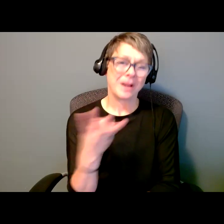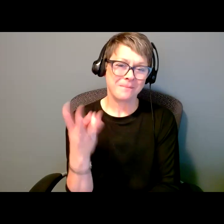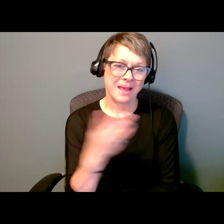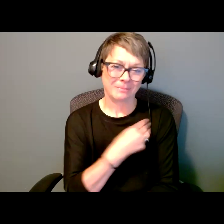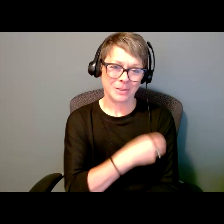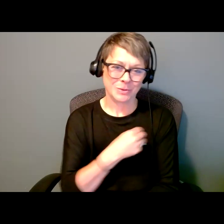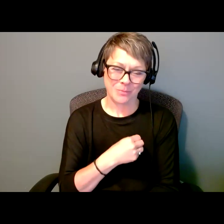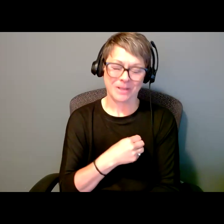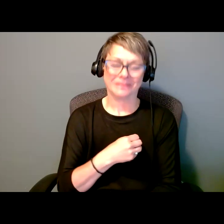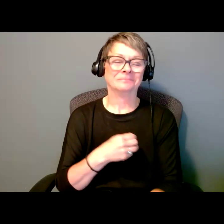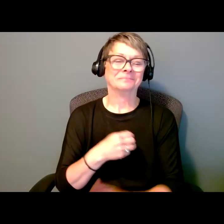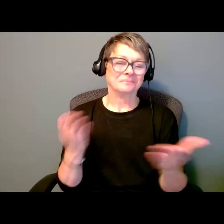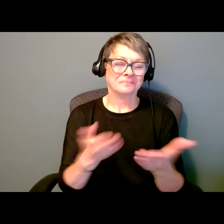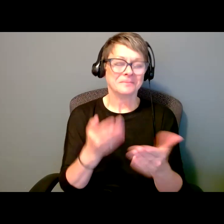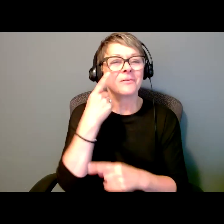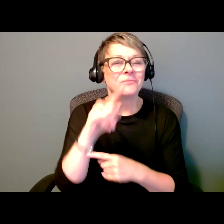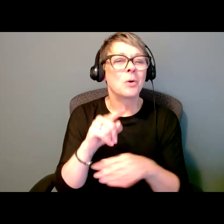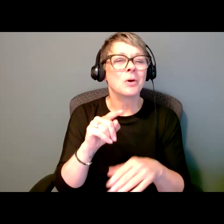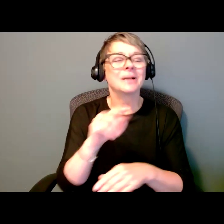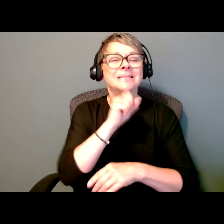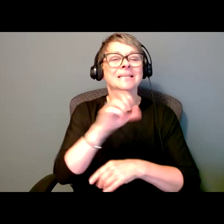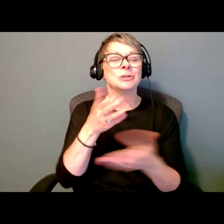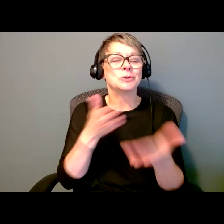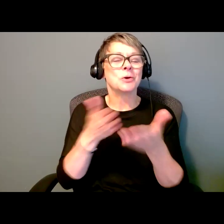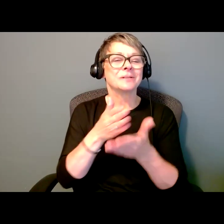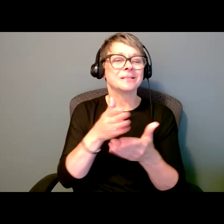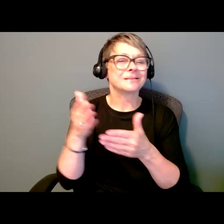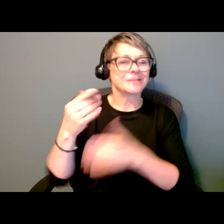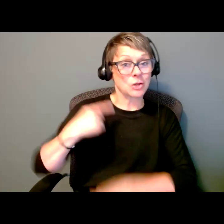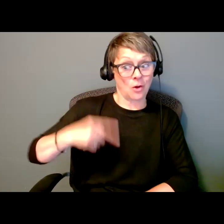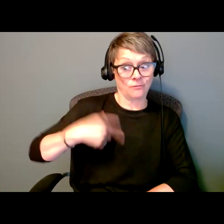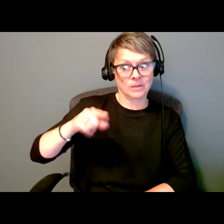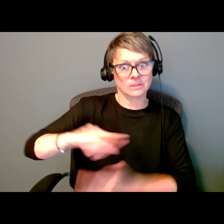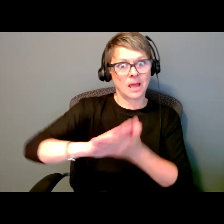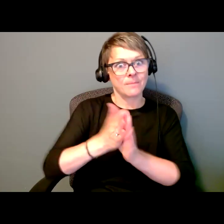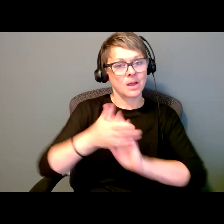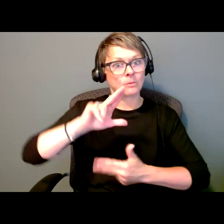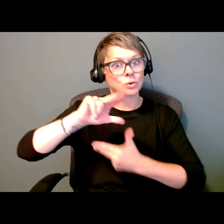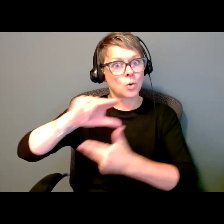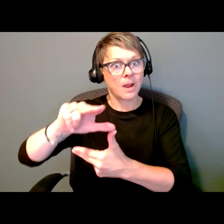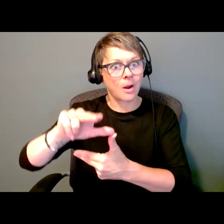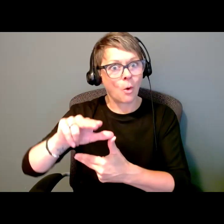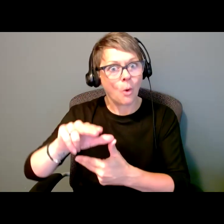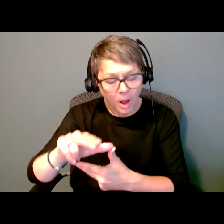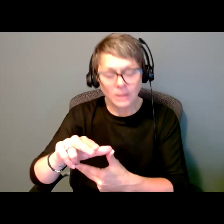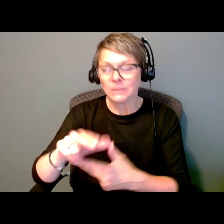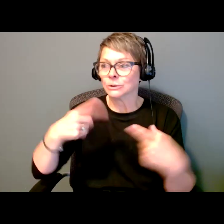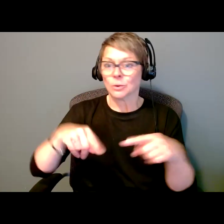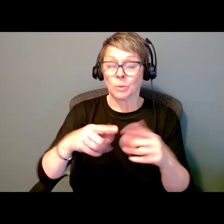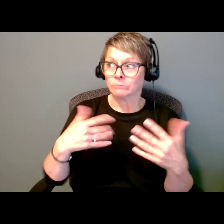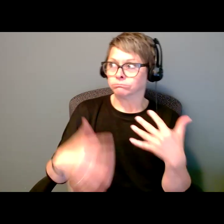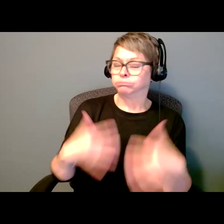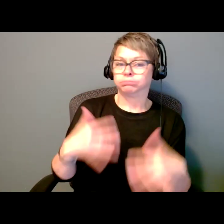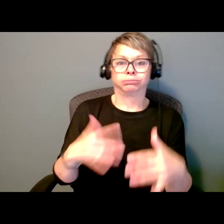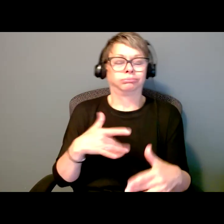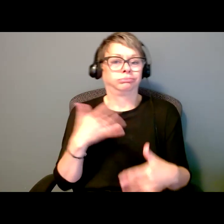a community-based senior services conference, which got turned into a tornado watch last night. So adventures abounded, and